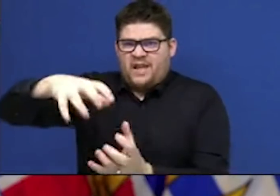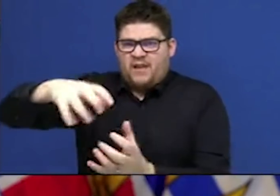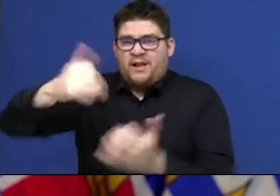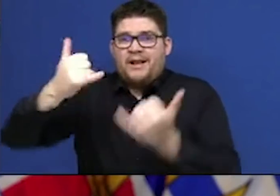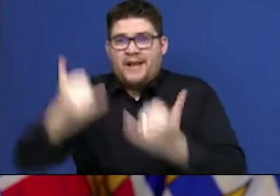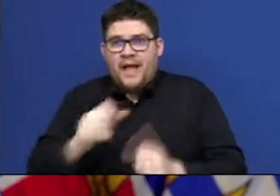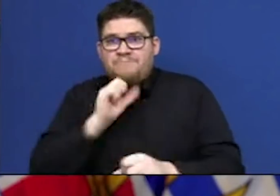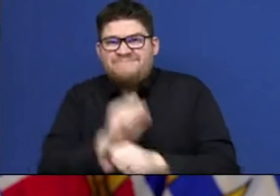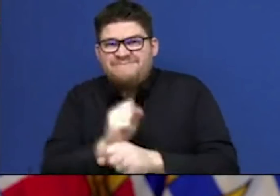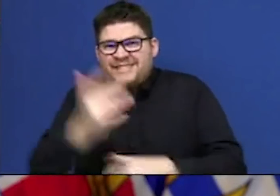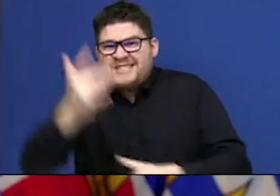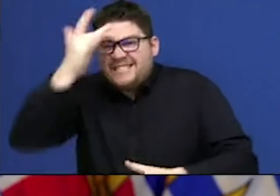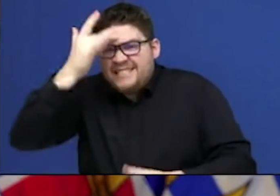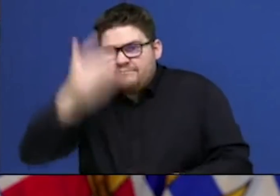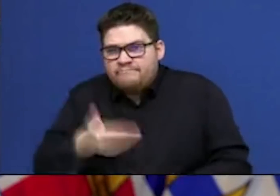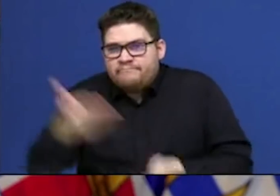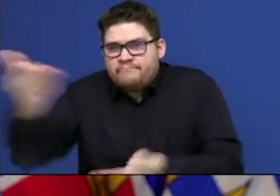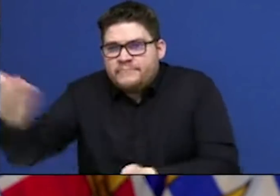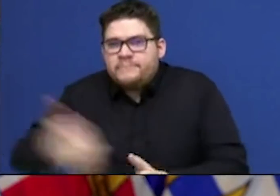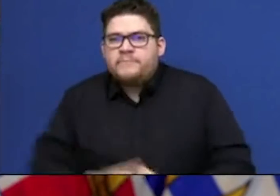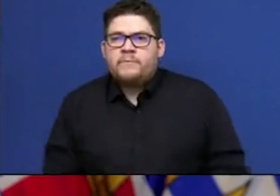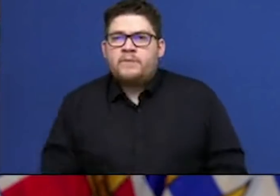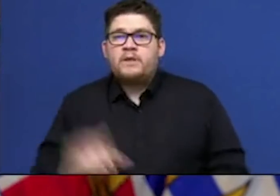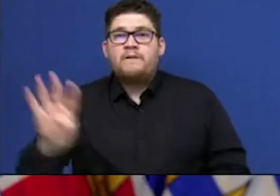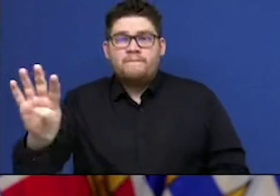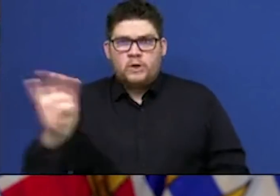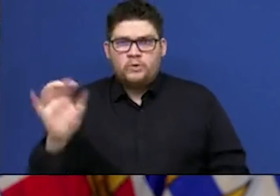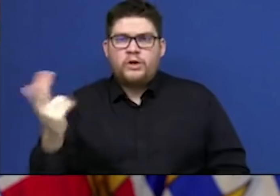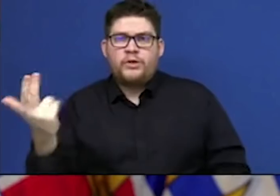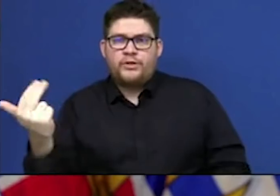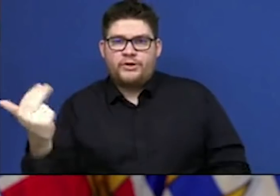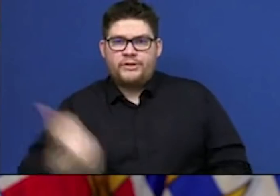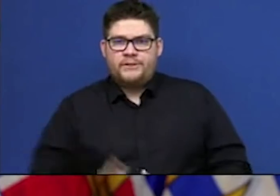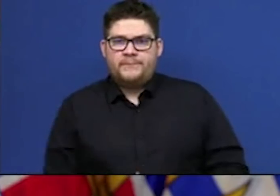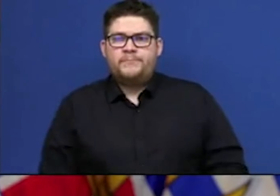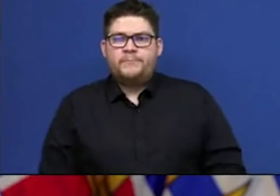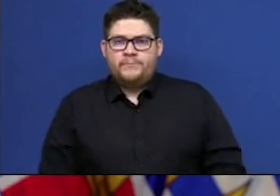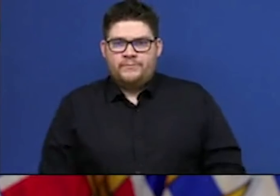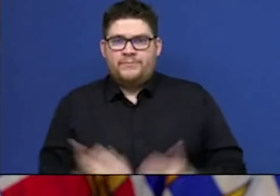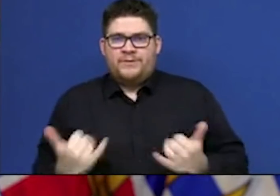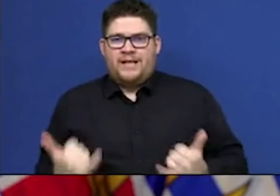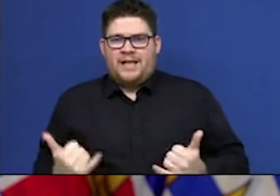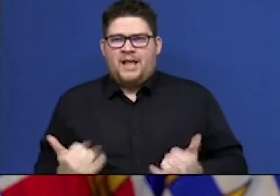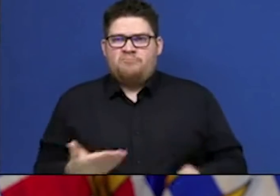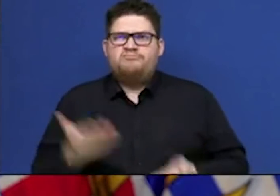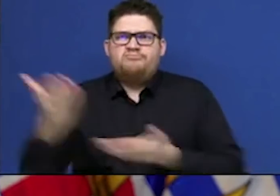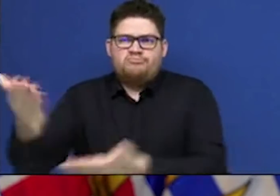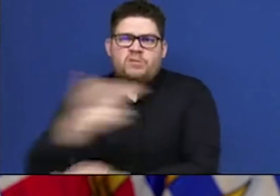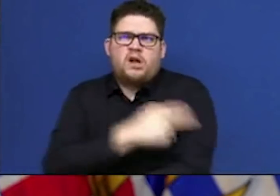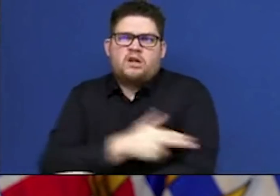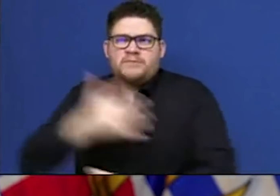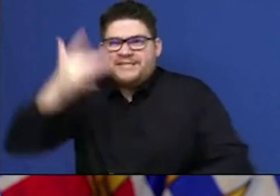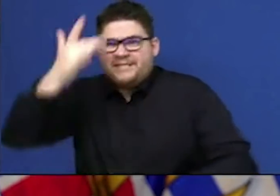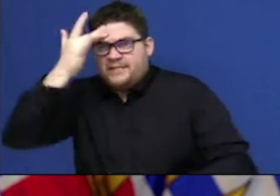affecting people right now. And most of these are the B117, the UK variant,